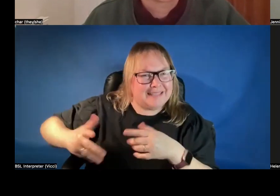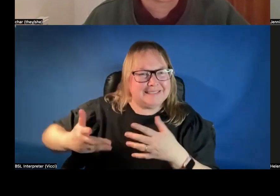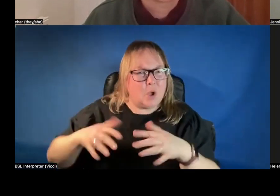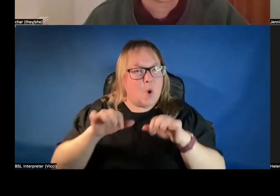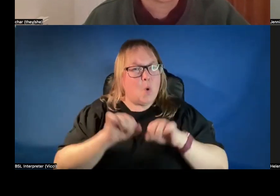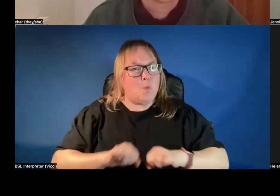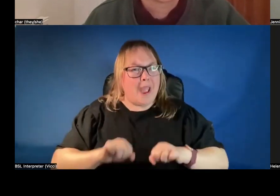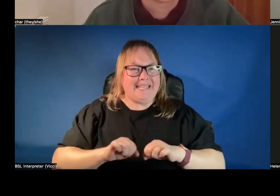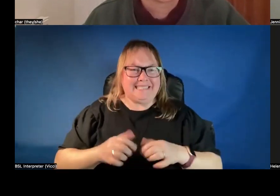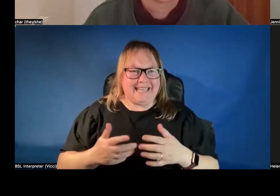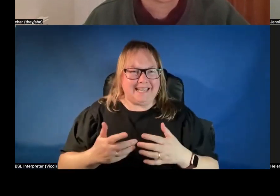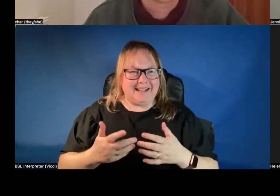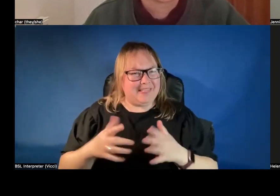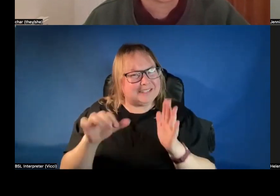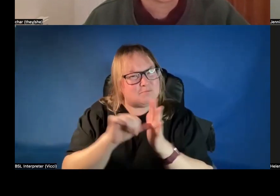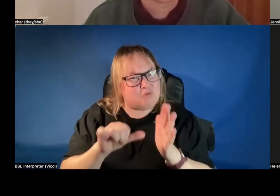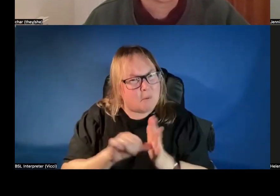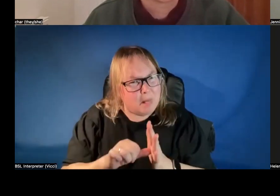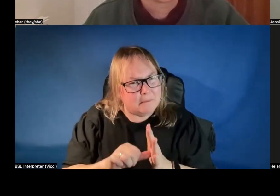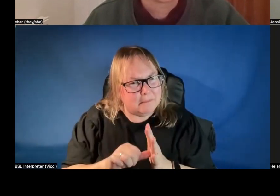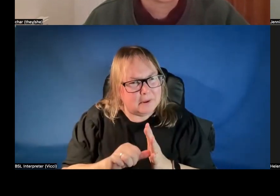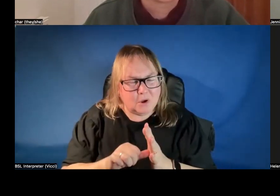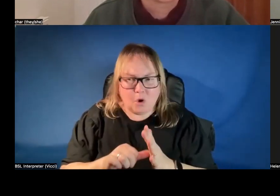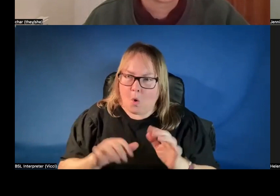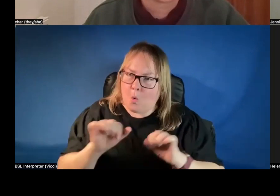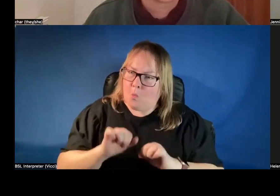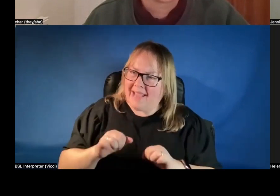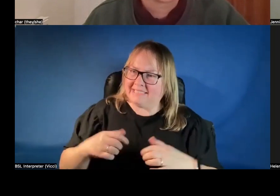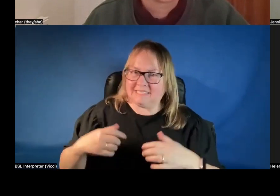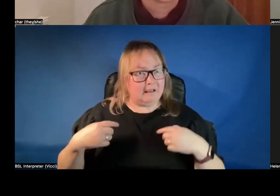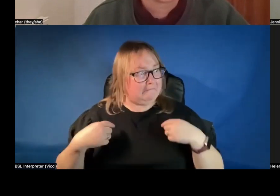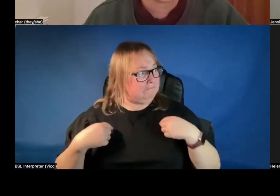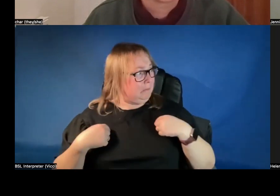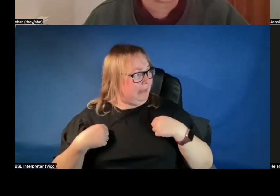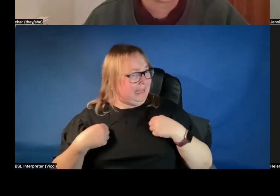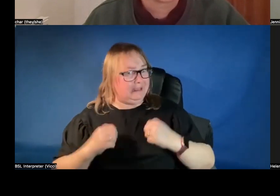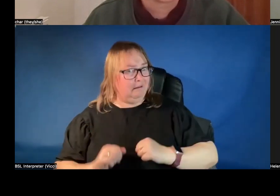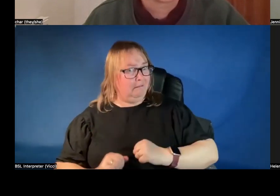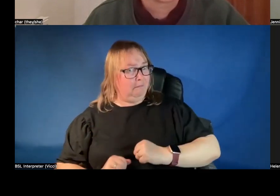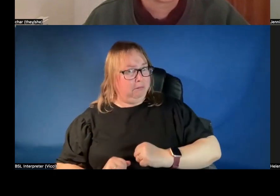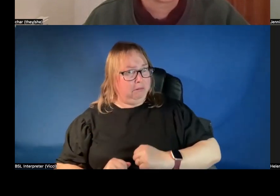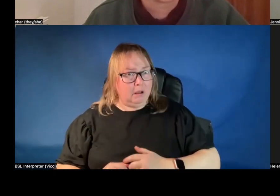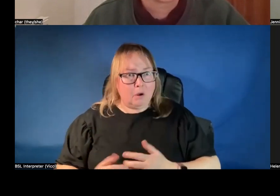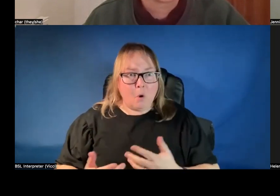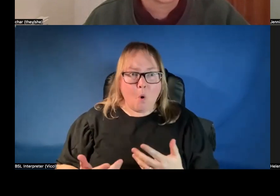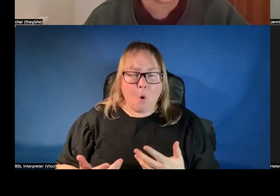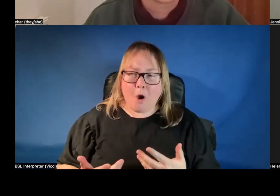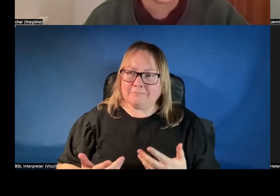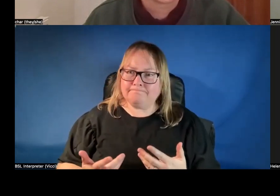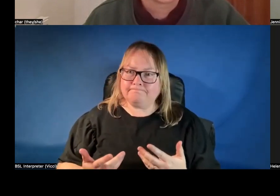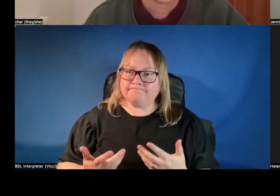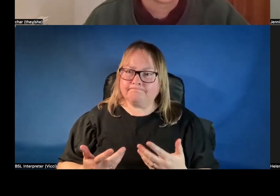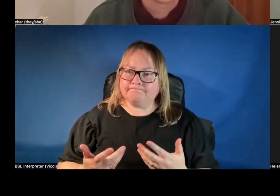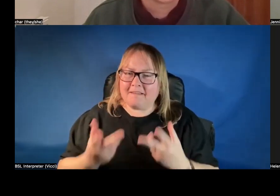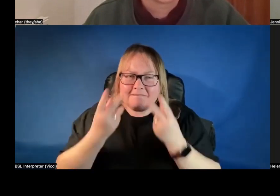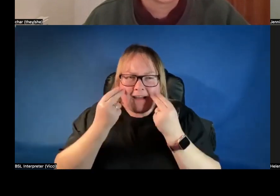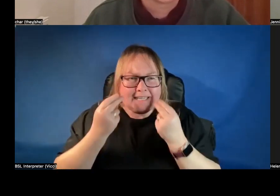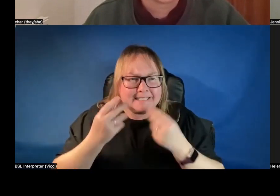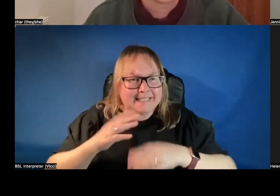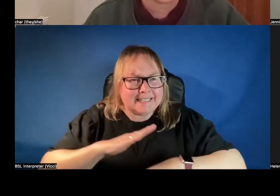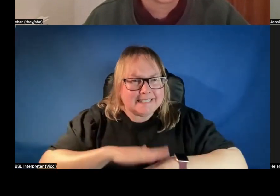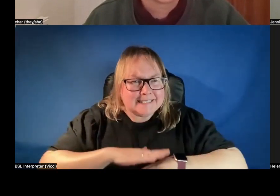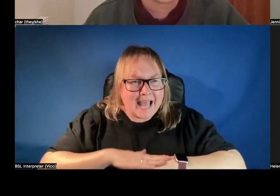waiting for you, you waiting for others to find the time, or to make, or to have